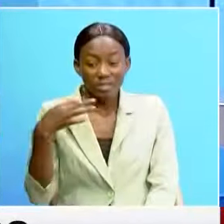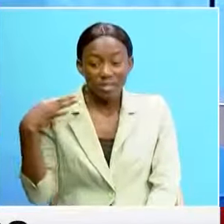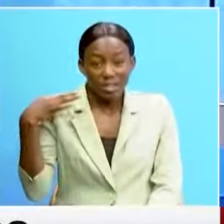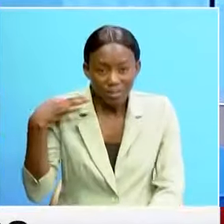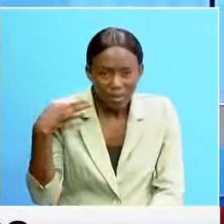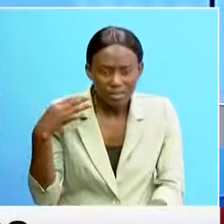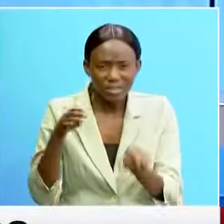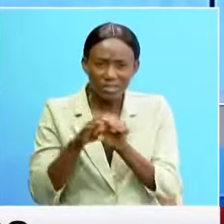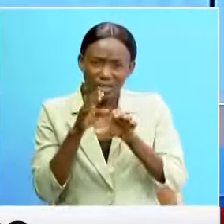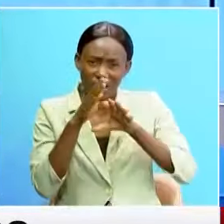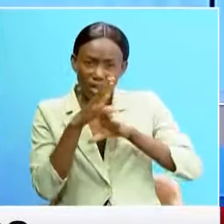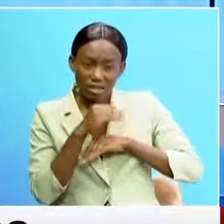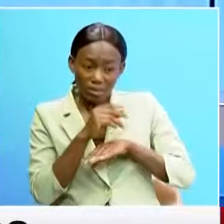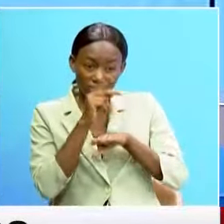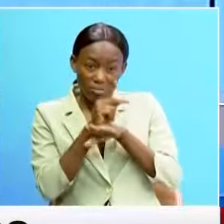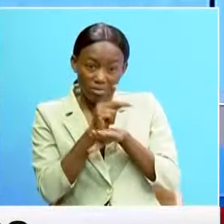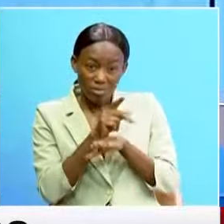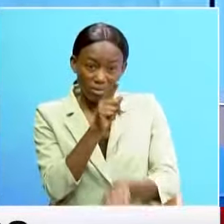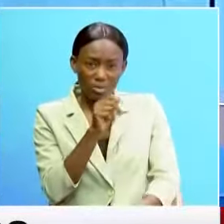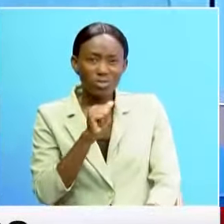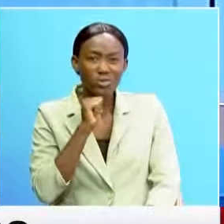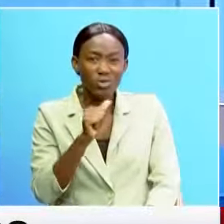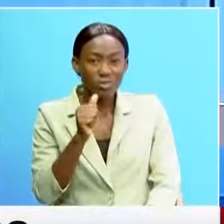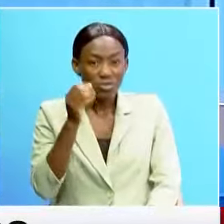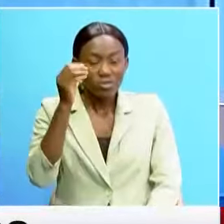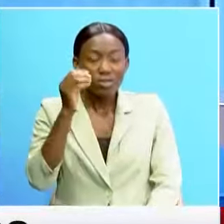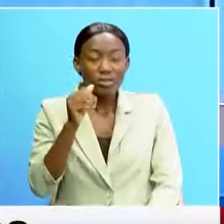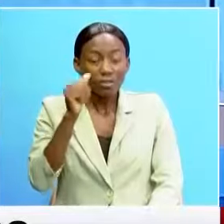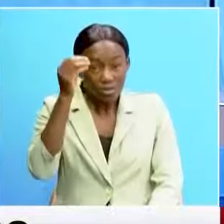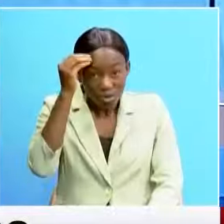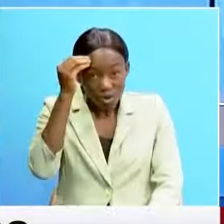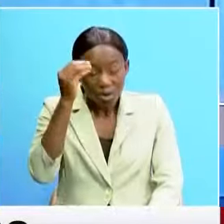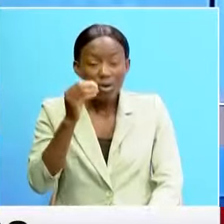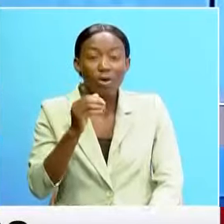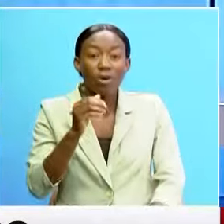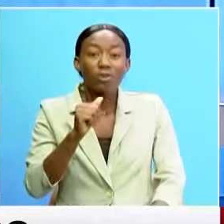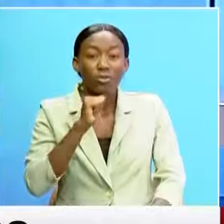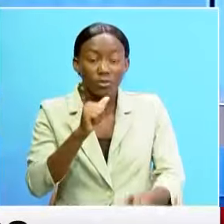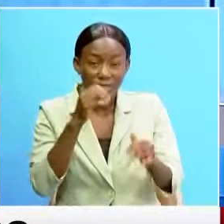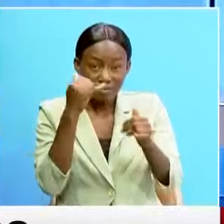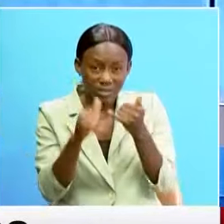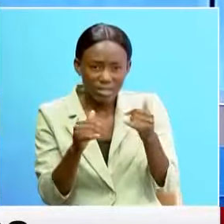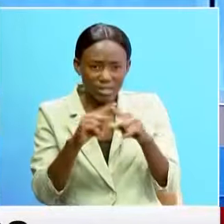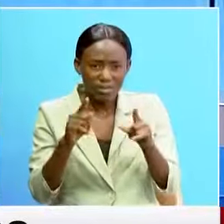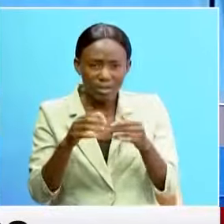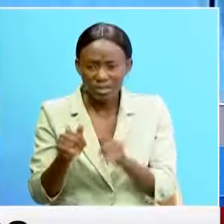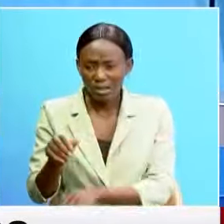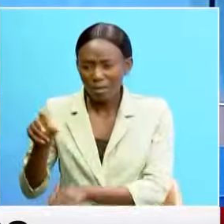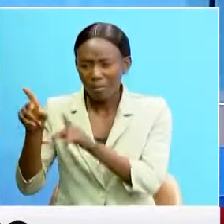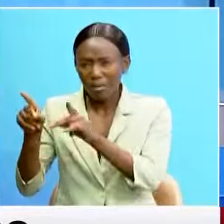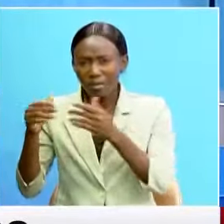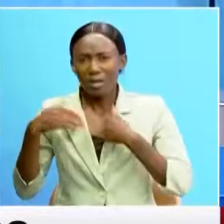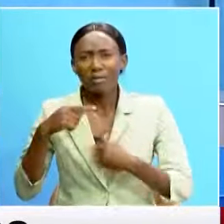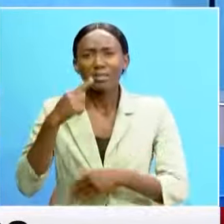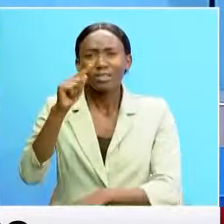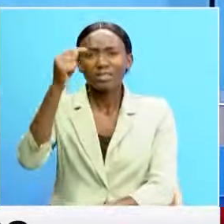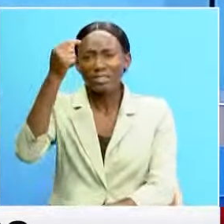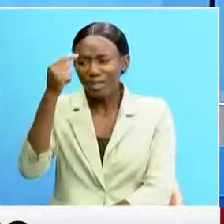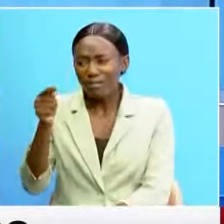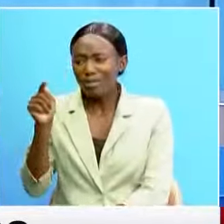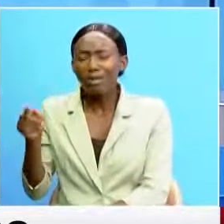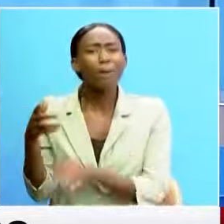accept contracts which they know will not be completed. Mr. Kamalata has regretted that the government is losing